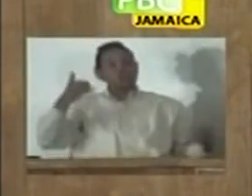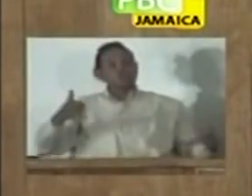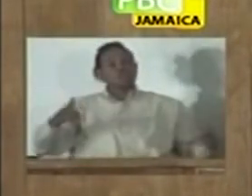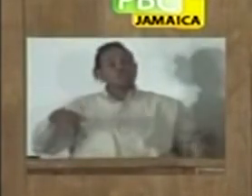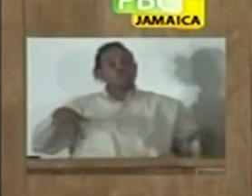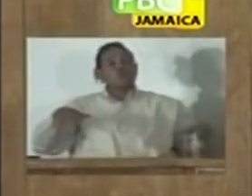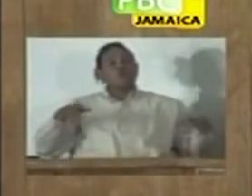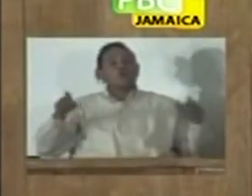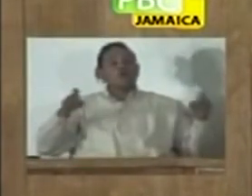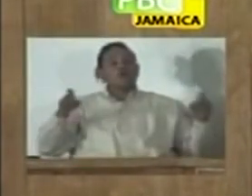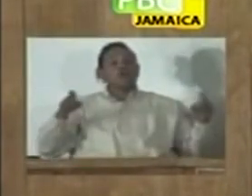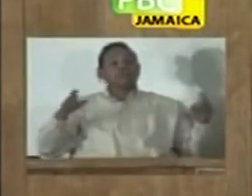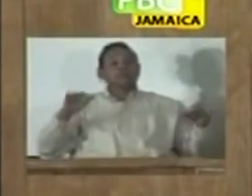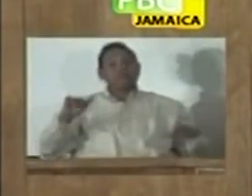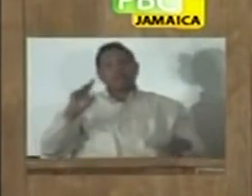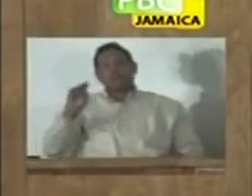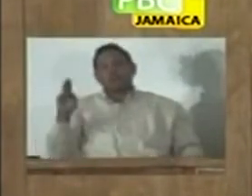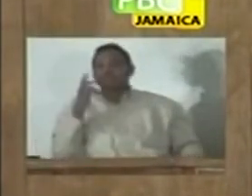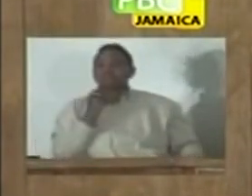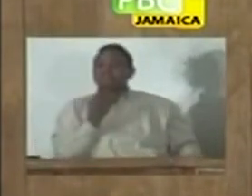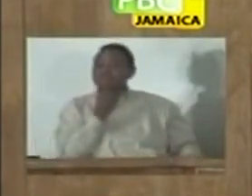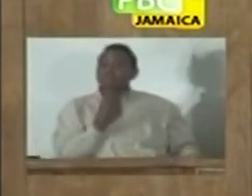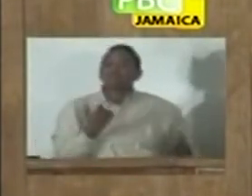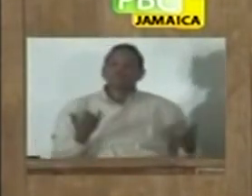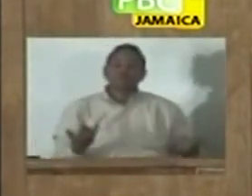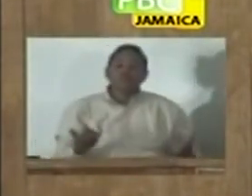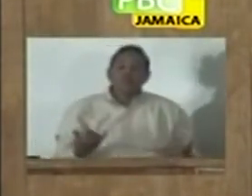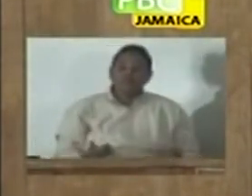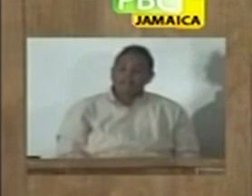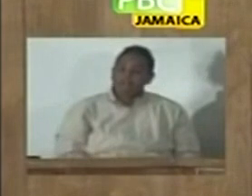Dr. Peter Phillips today.